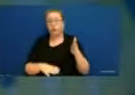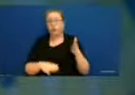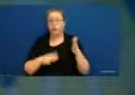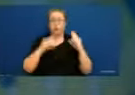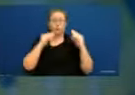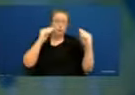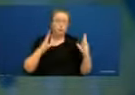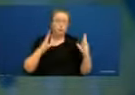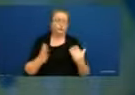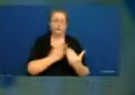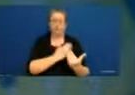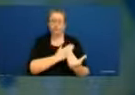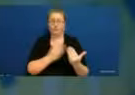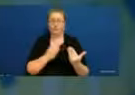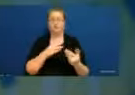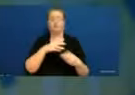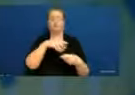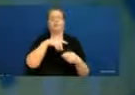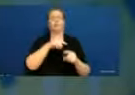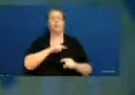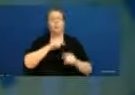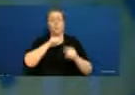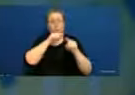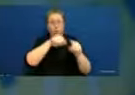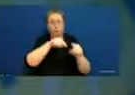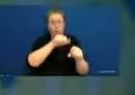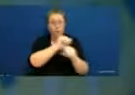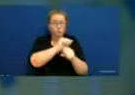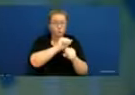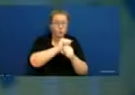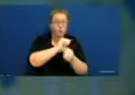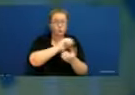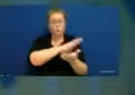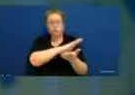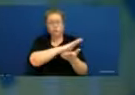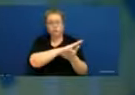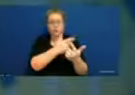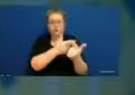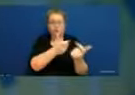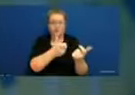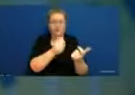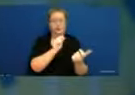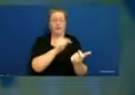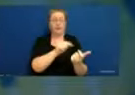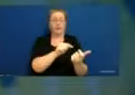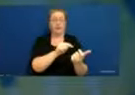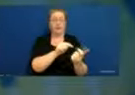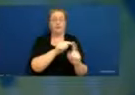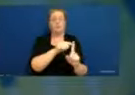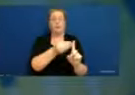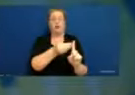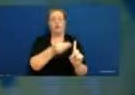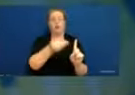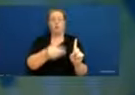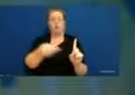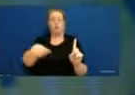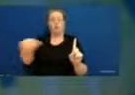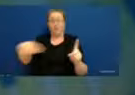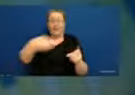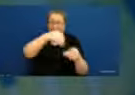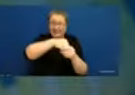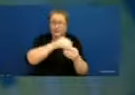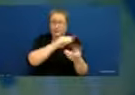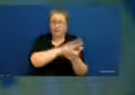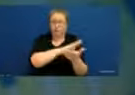staff member, an educator in the school setting, that there have been less than a dozen